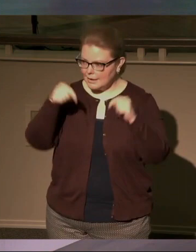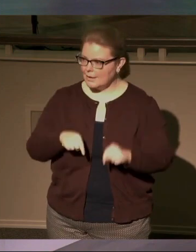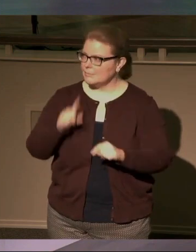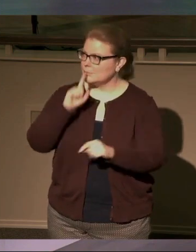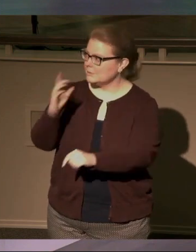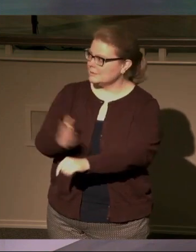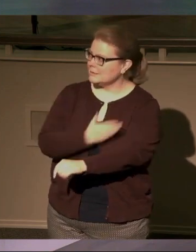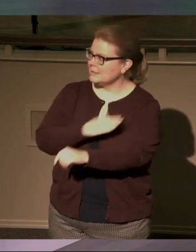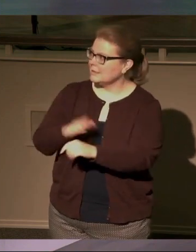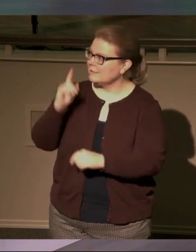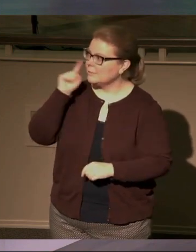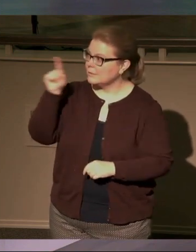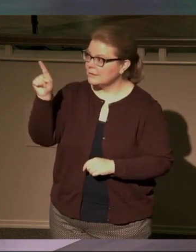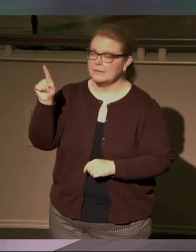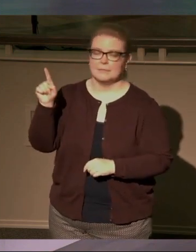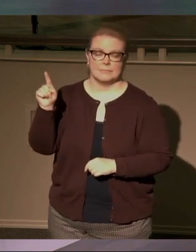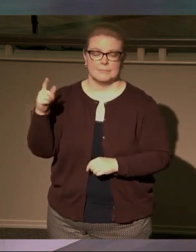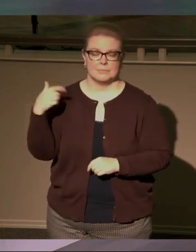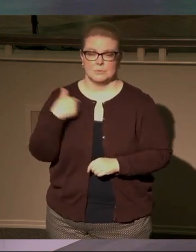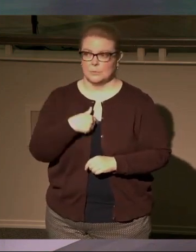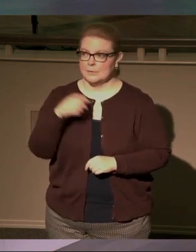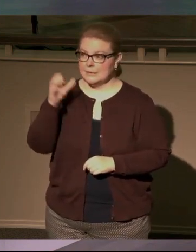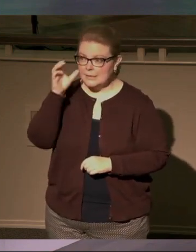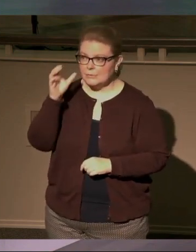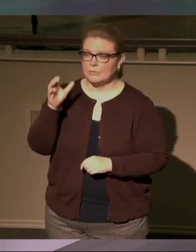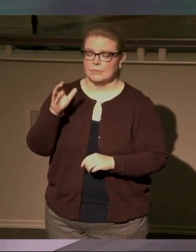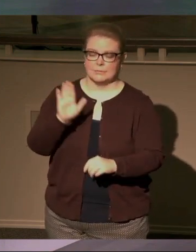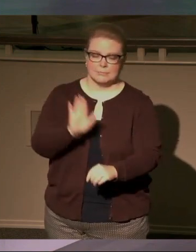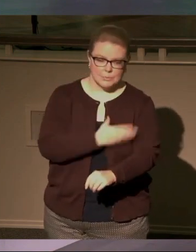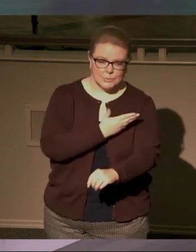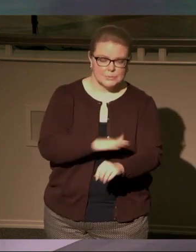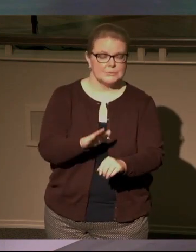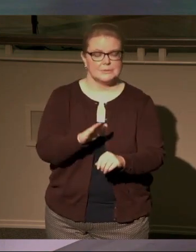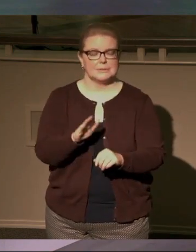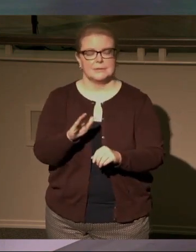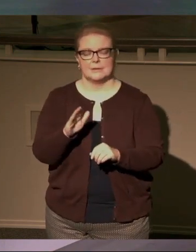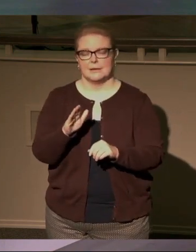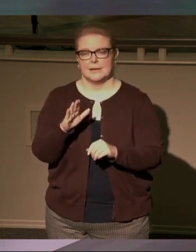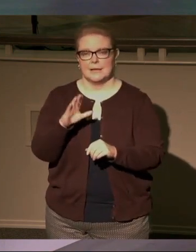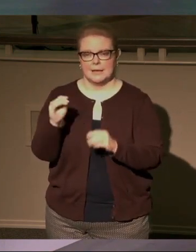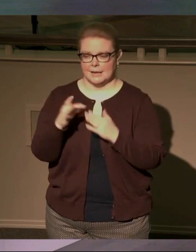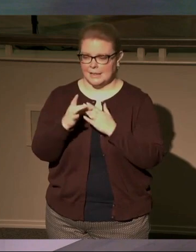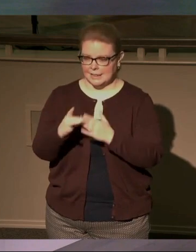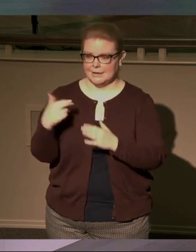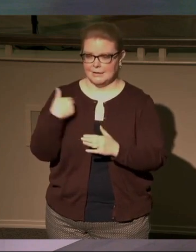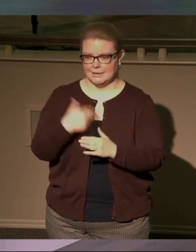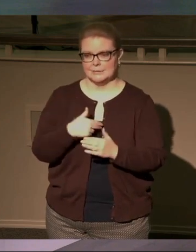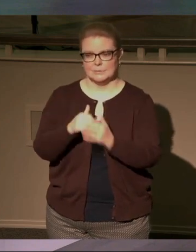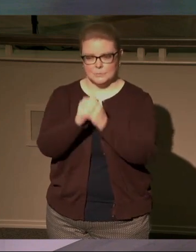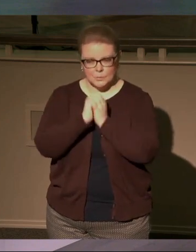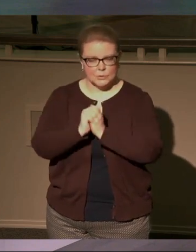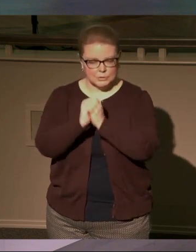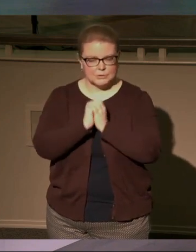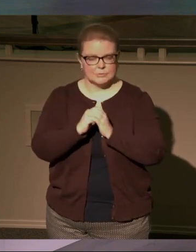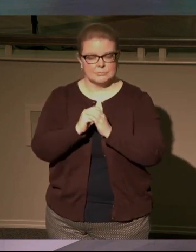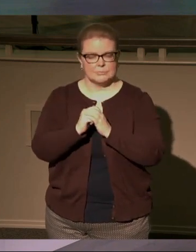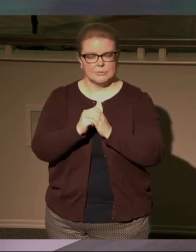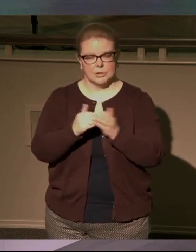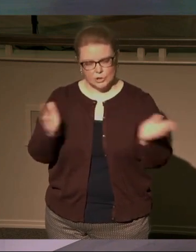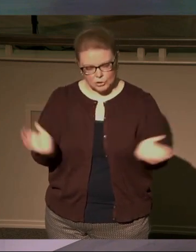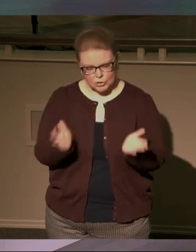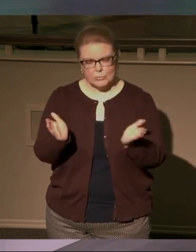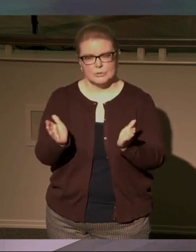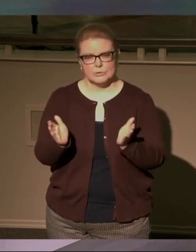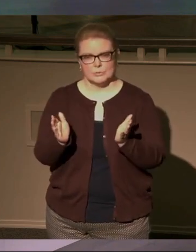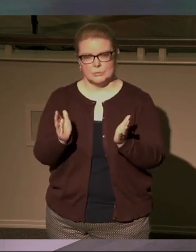So as we hear the music, as the guys on the platform begin to lead us in song, I want to encourage you, join